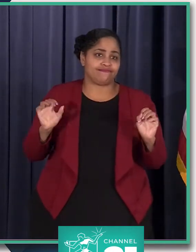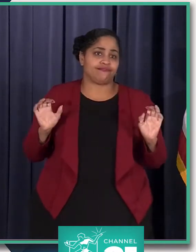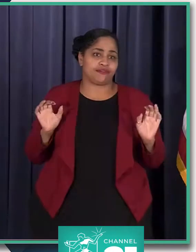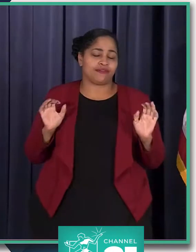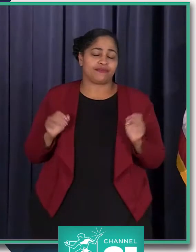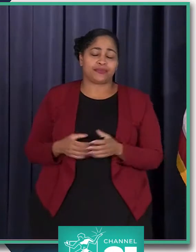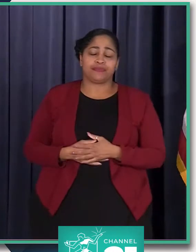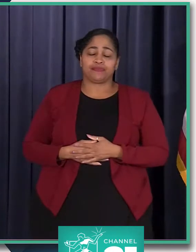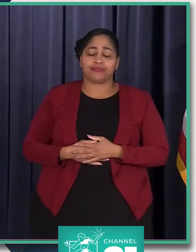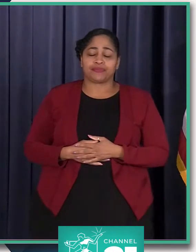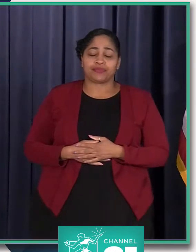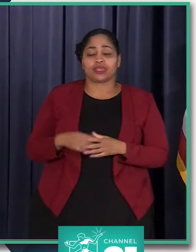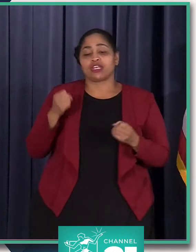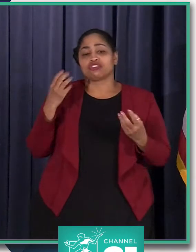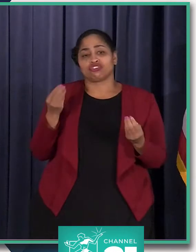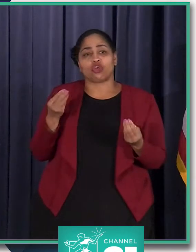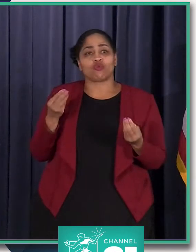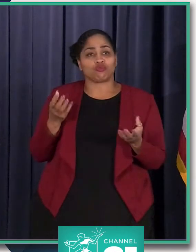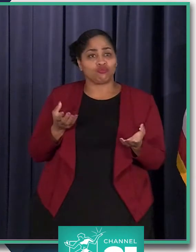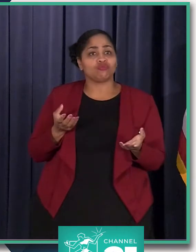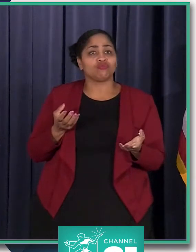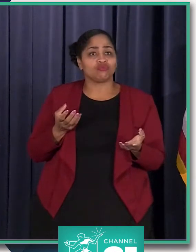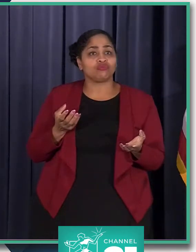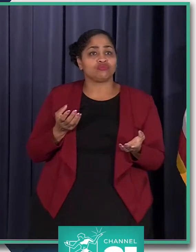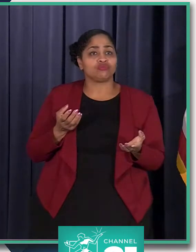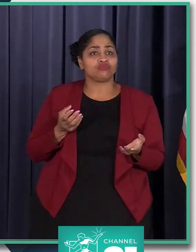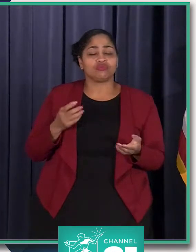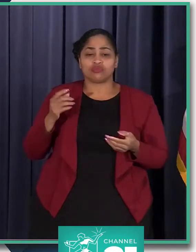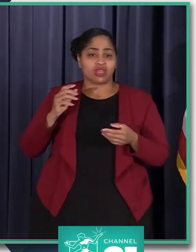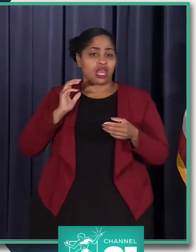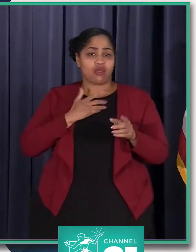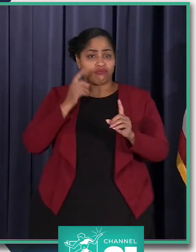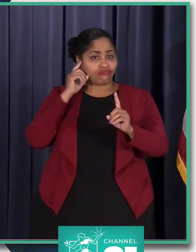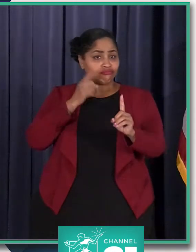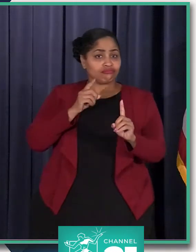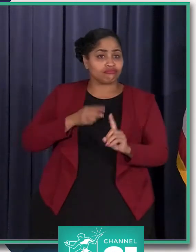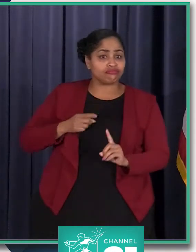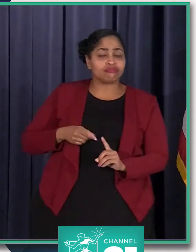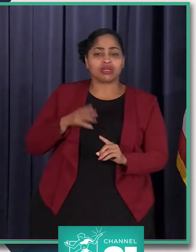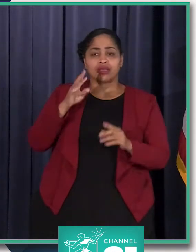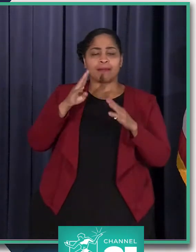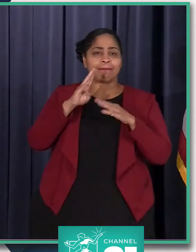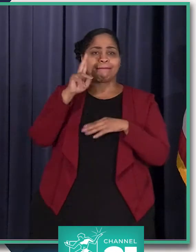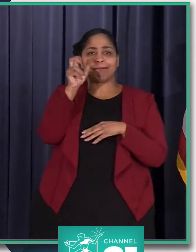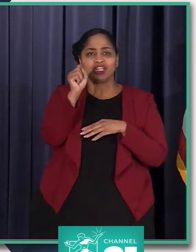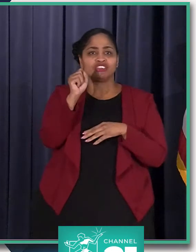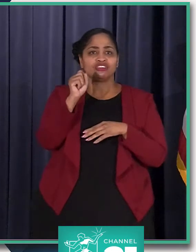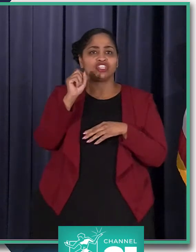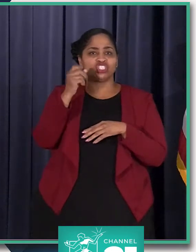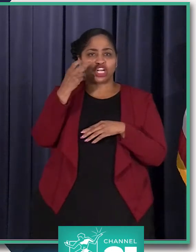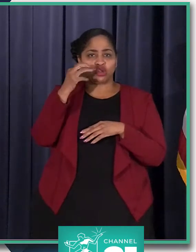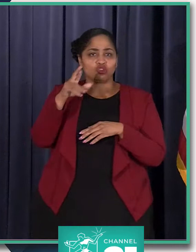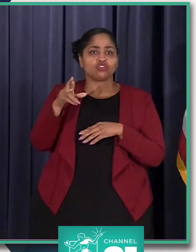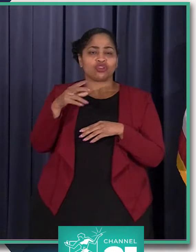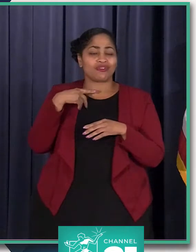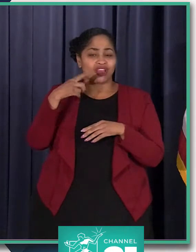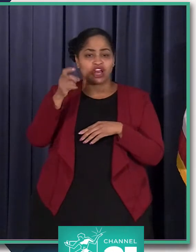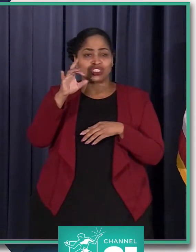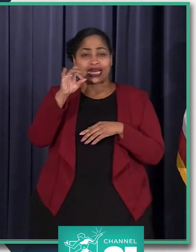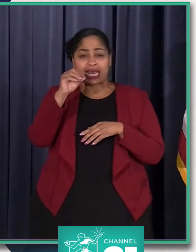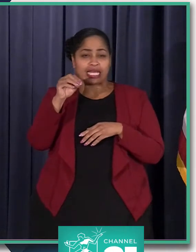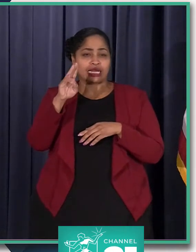So ongoing initiatives, bus shelter replacement program, we have 180 bus